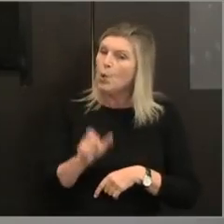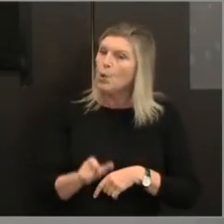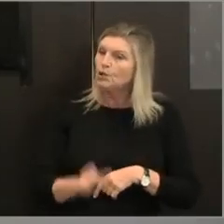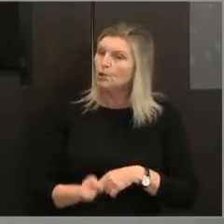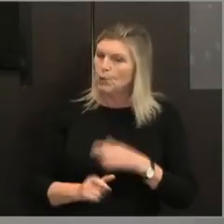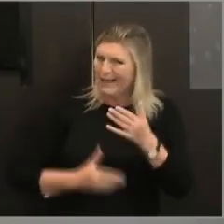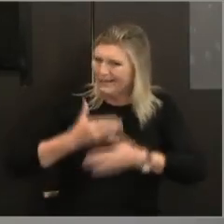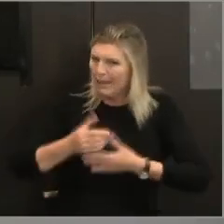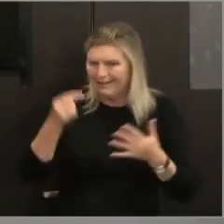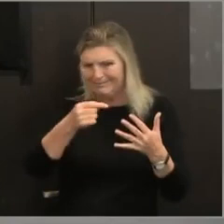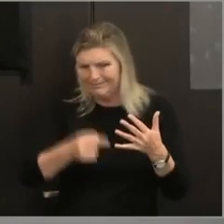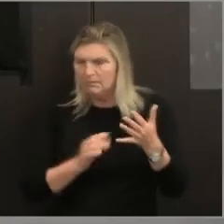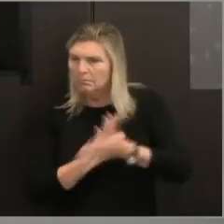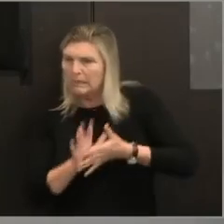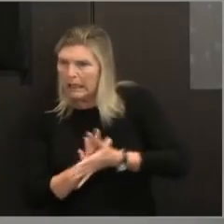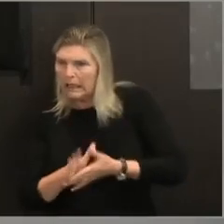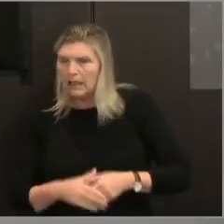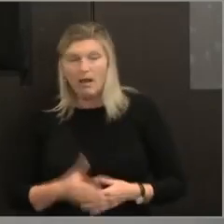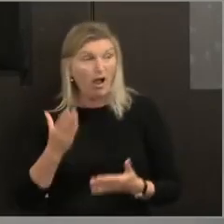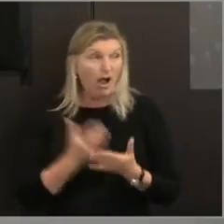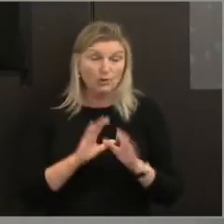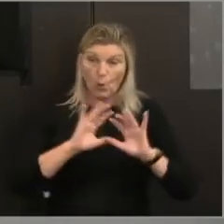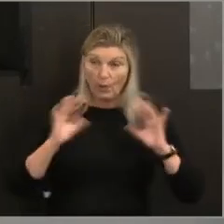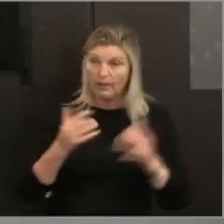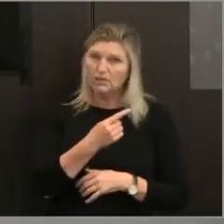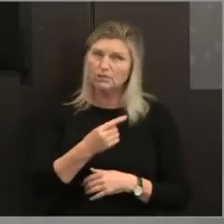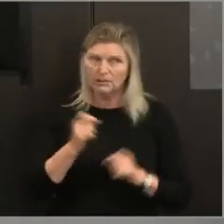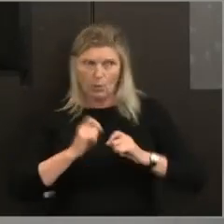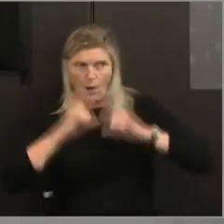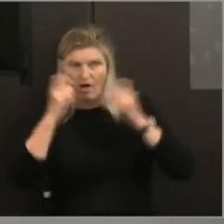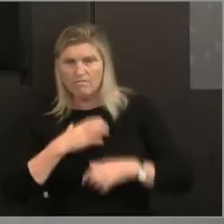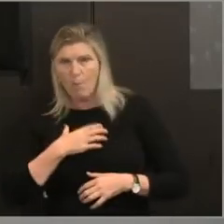the Commission is aware of many more.